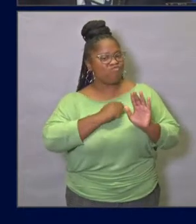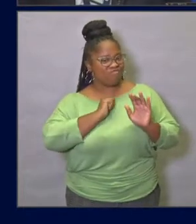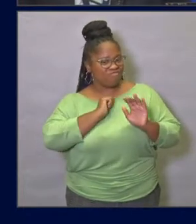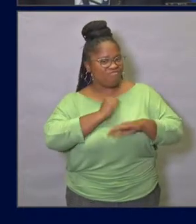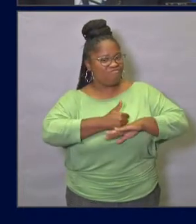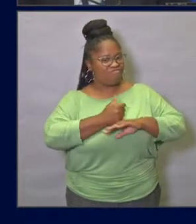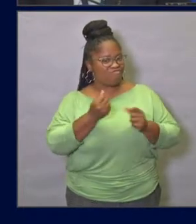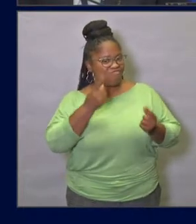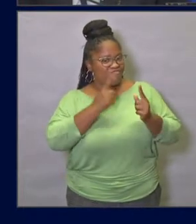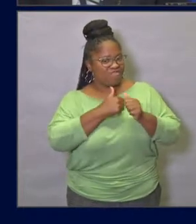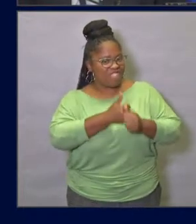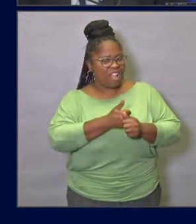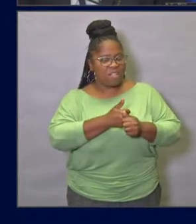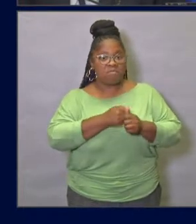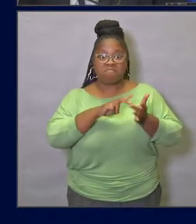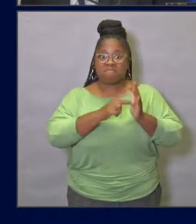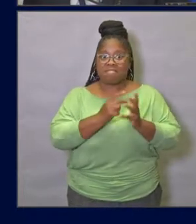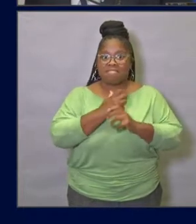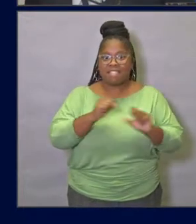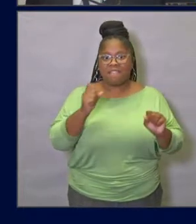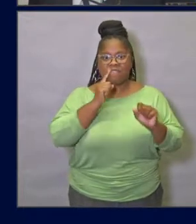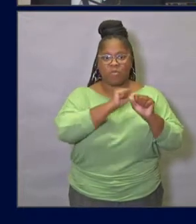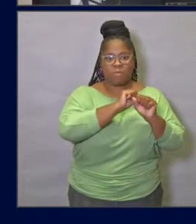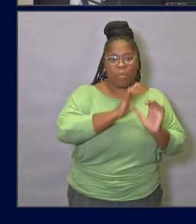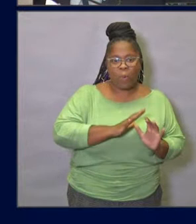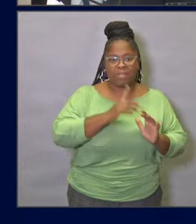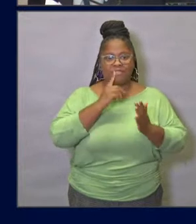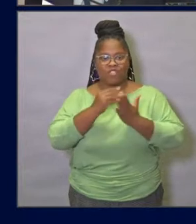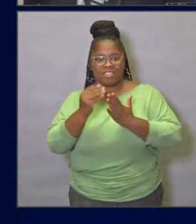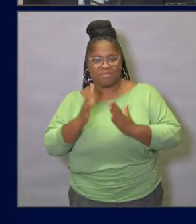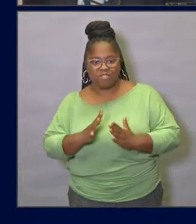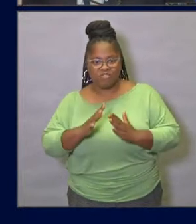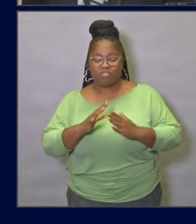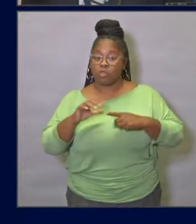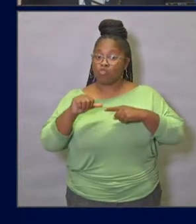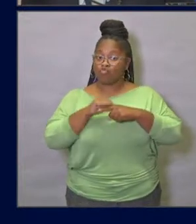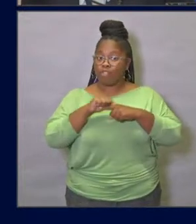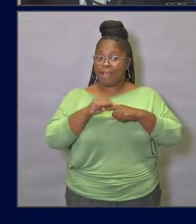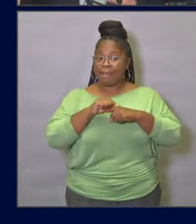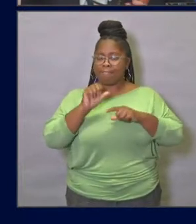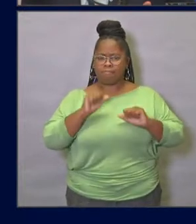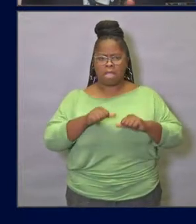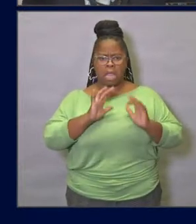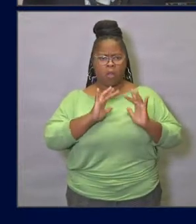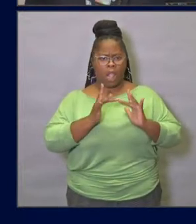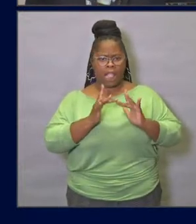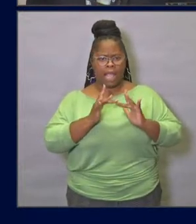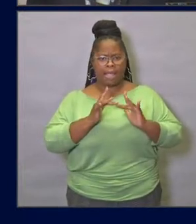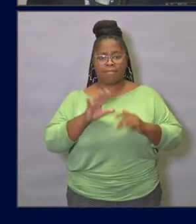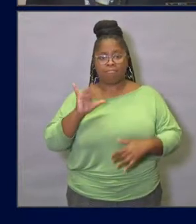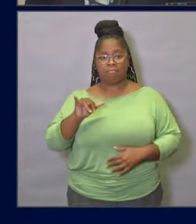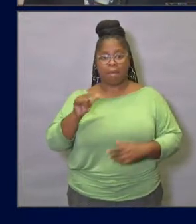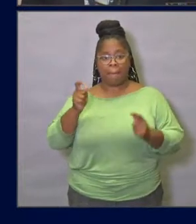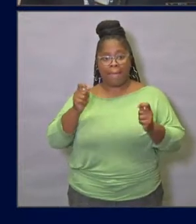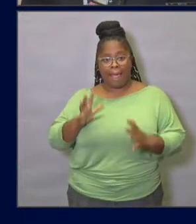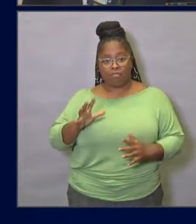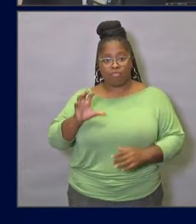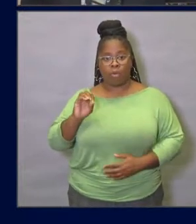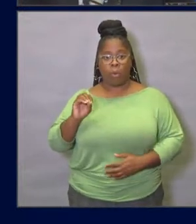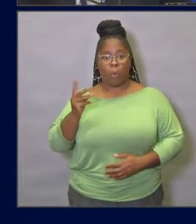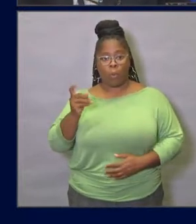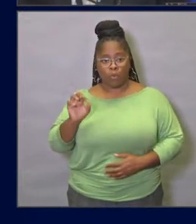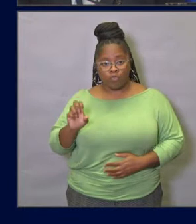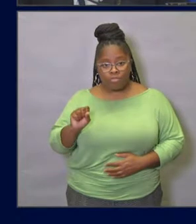both employees and customers. The training can be completed online by both business owners and managers as well